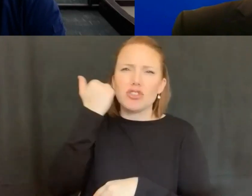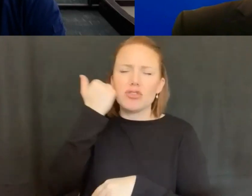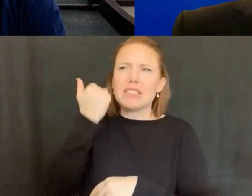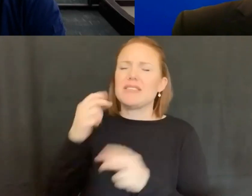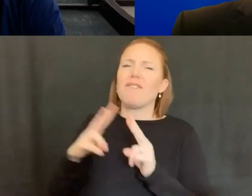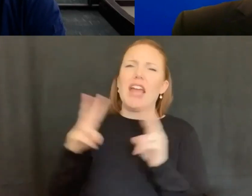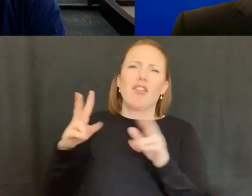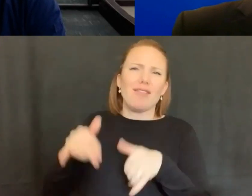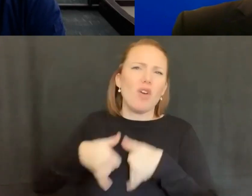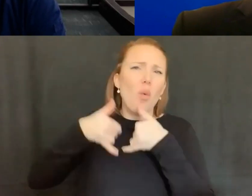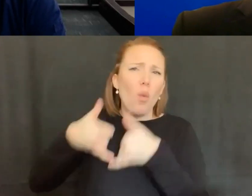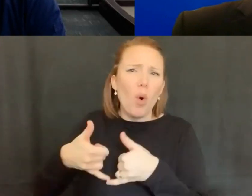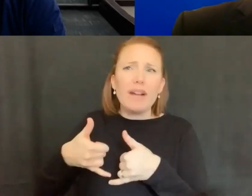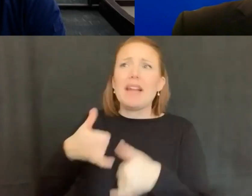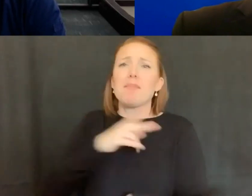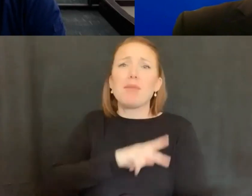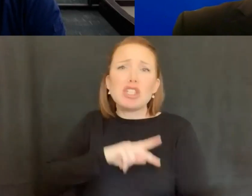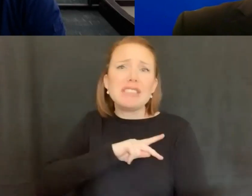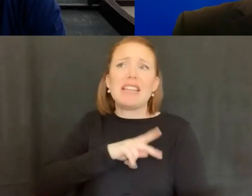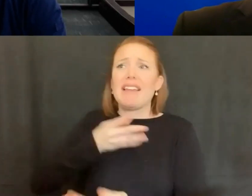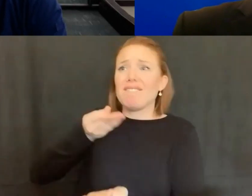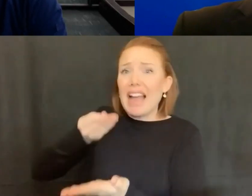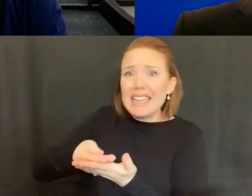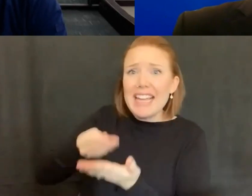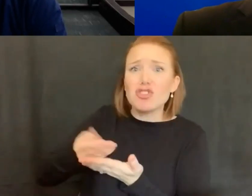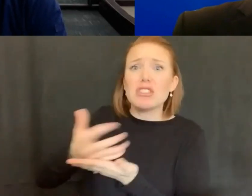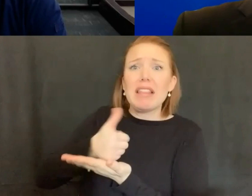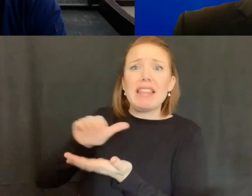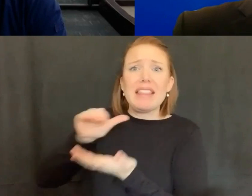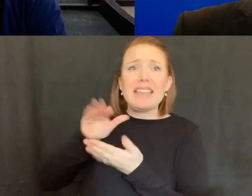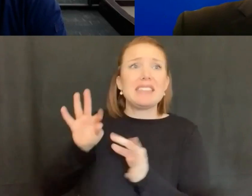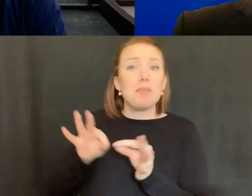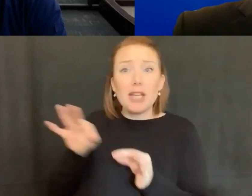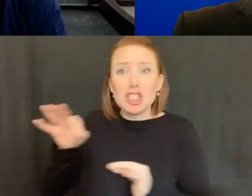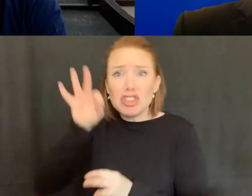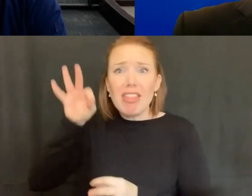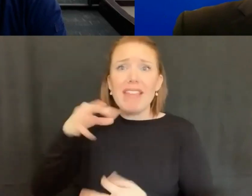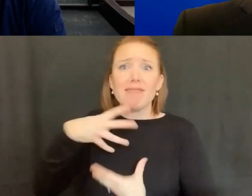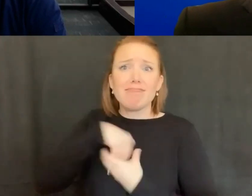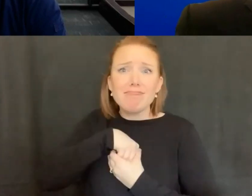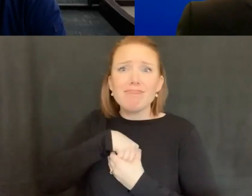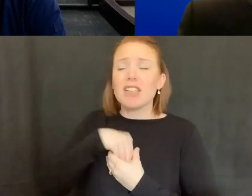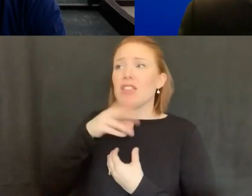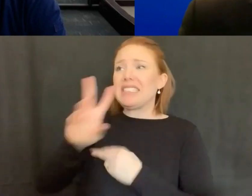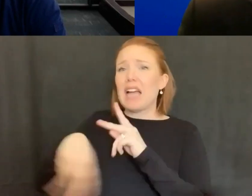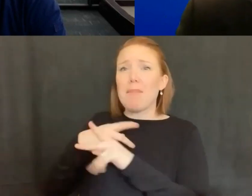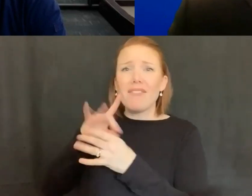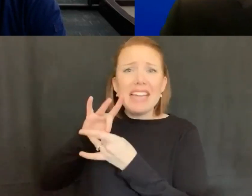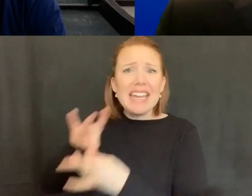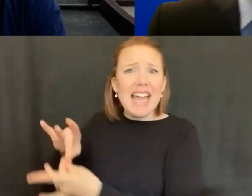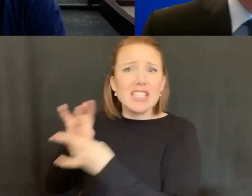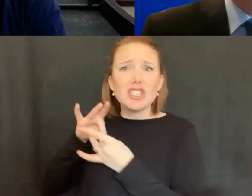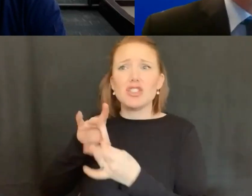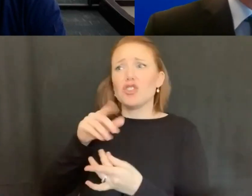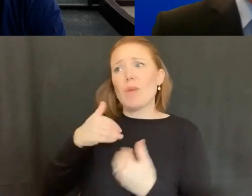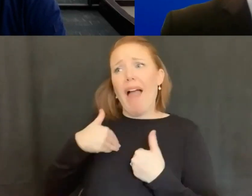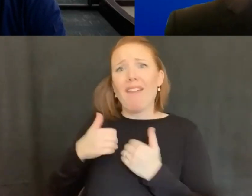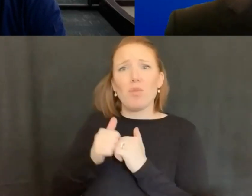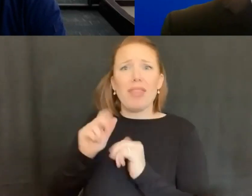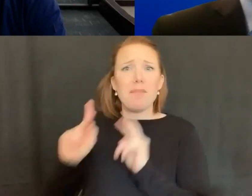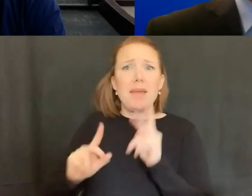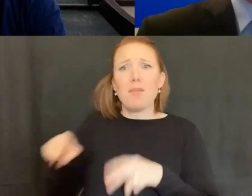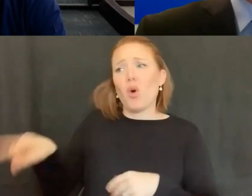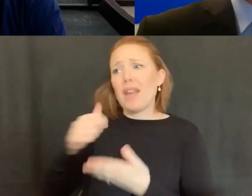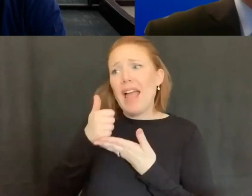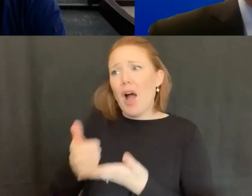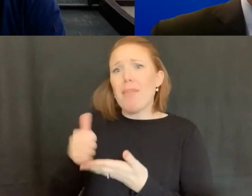rewarding, personally, financially, spiritually. I mean, the types of connections that you form with people and you help them with a problem